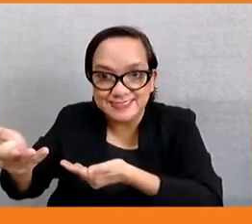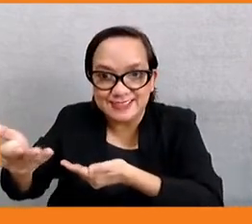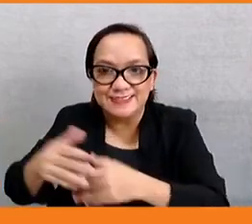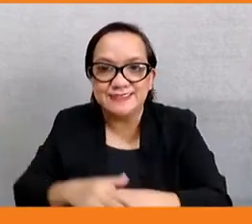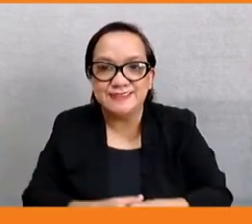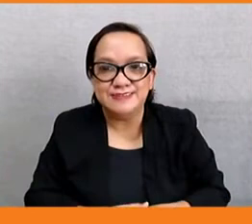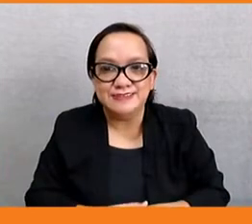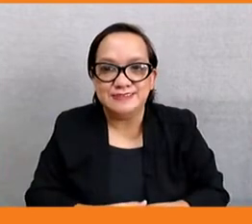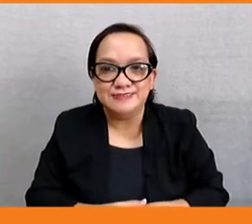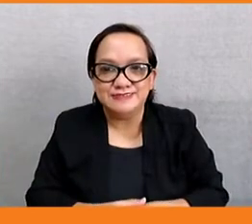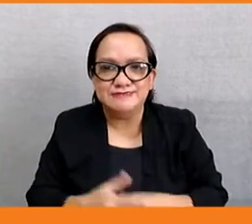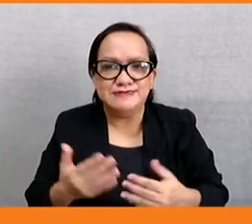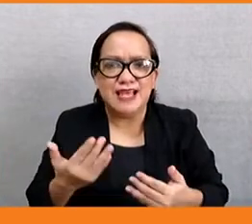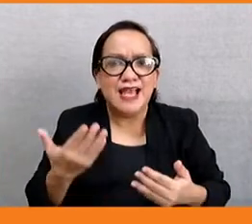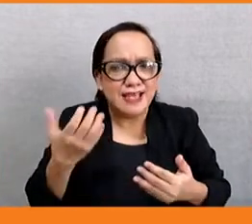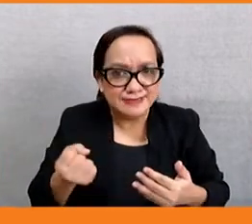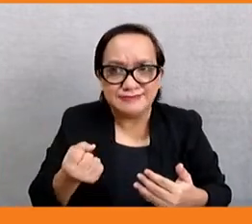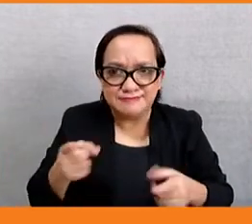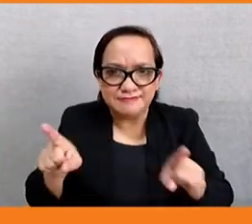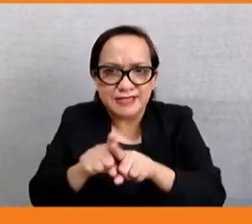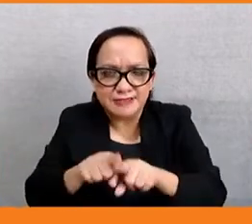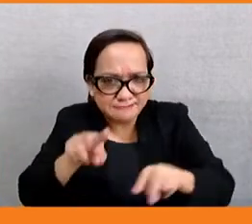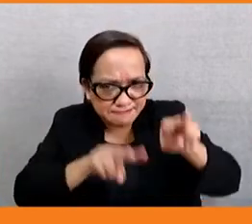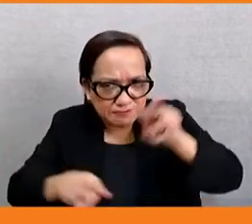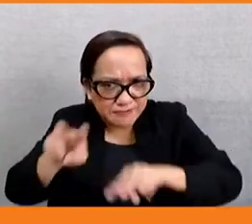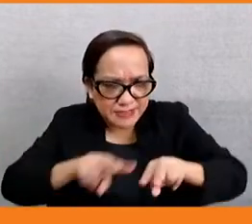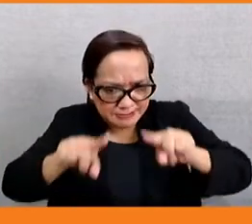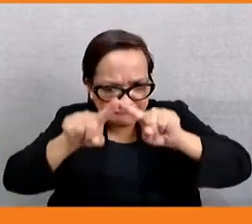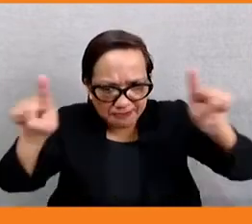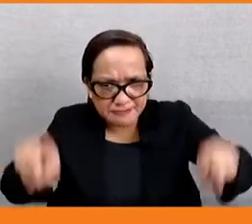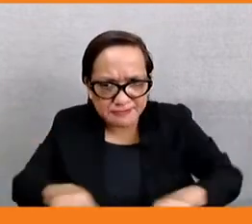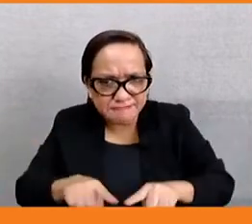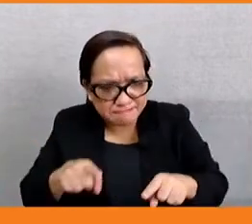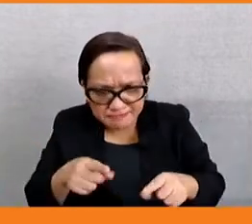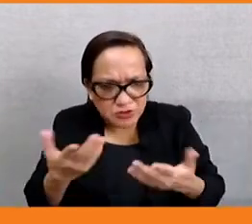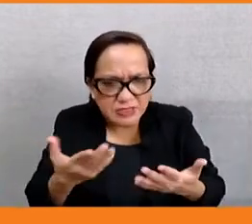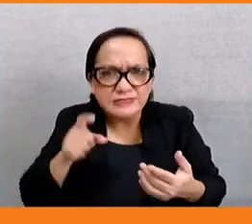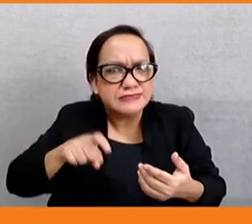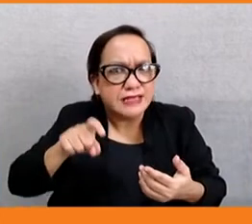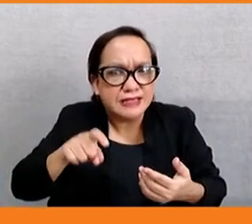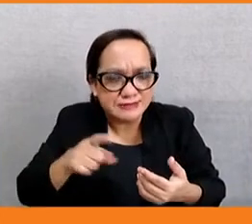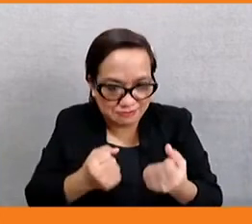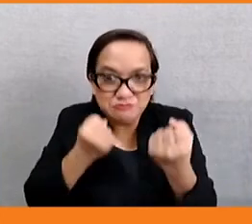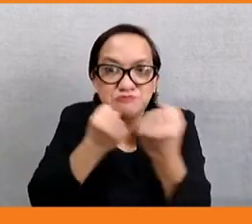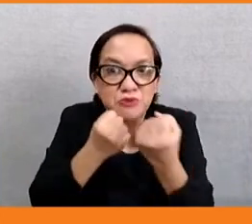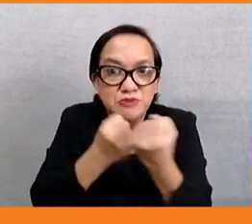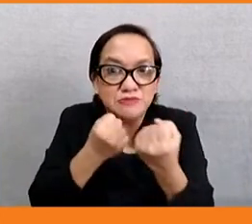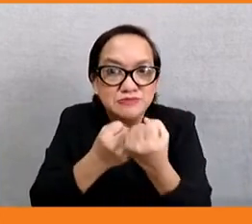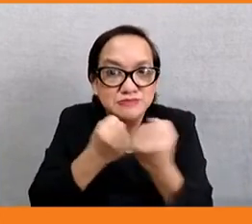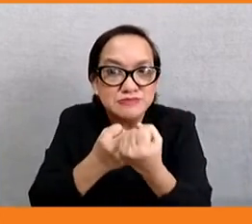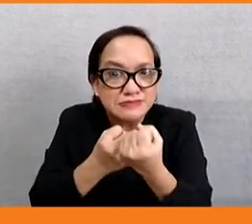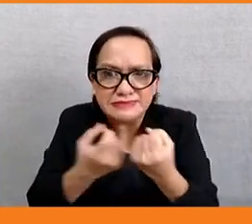review, we will examine the additional support and resources that will be needed to strengthen